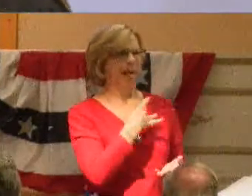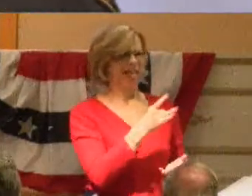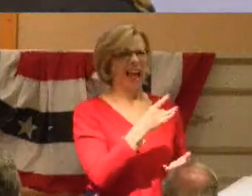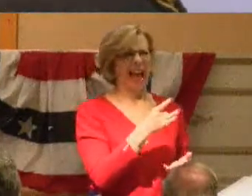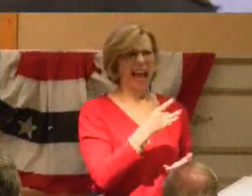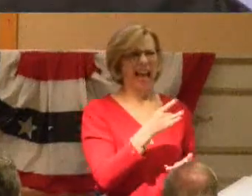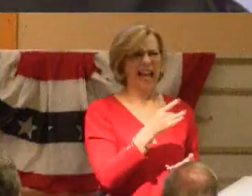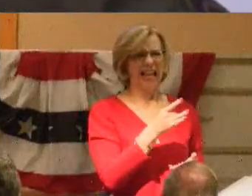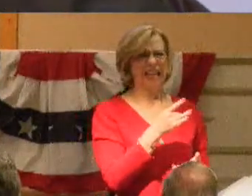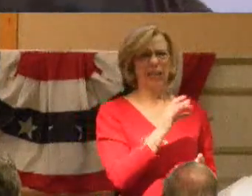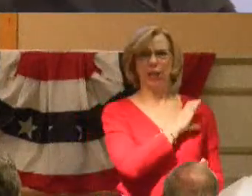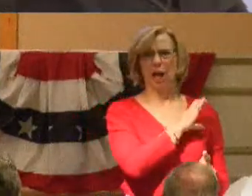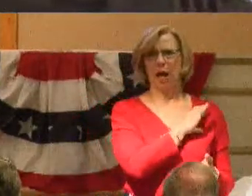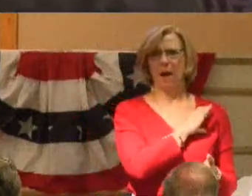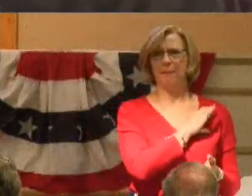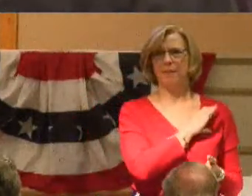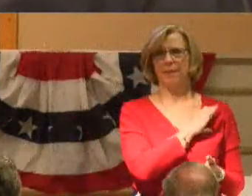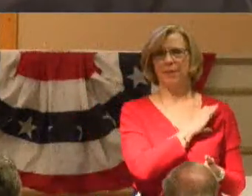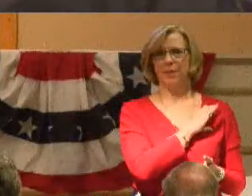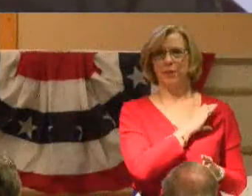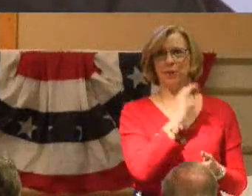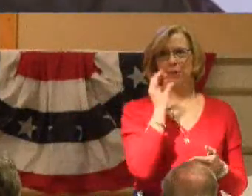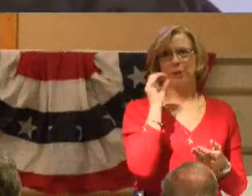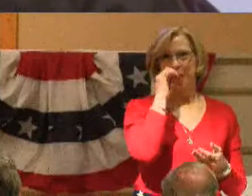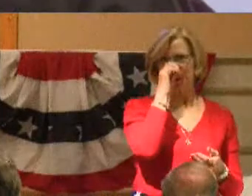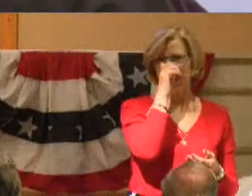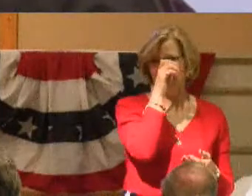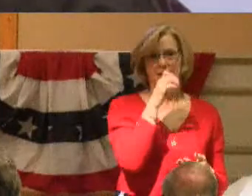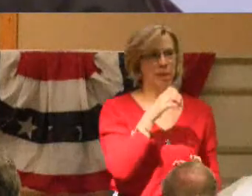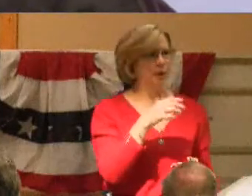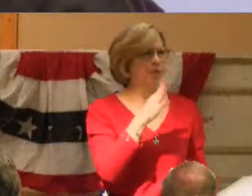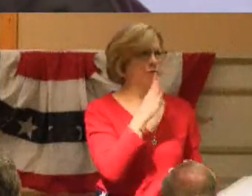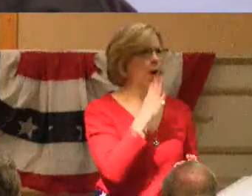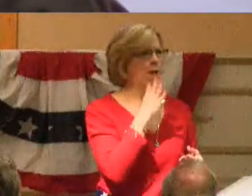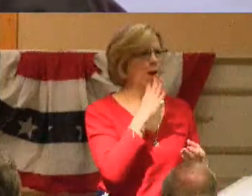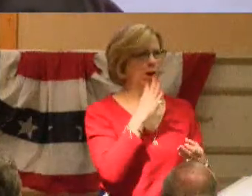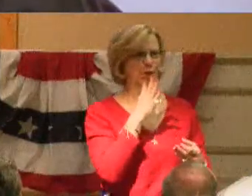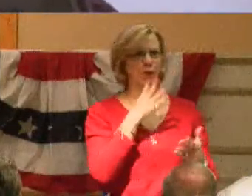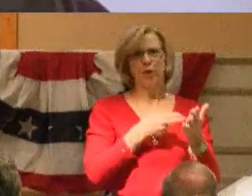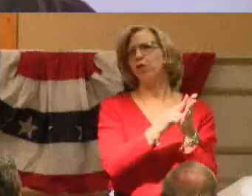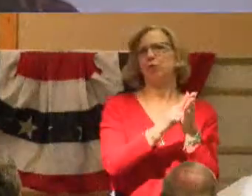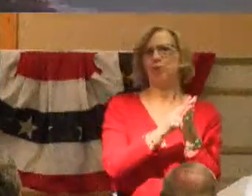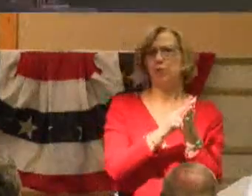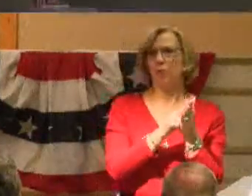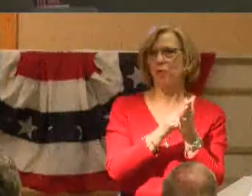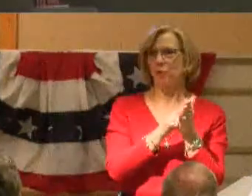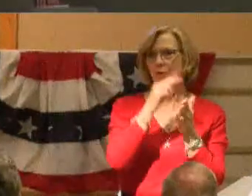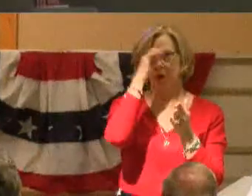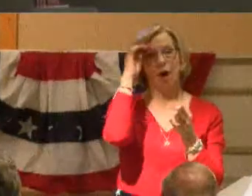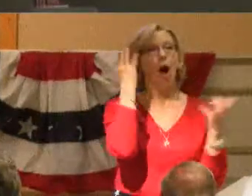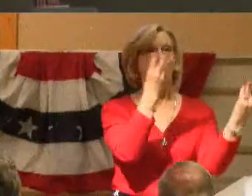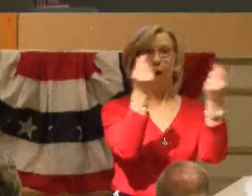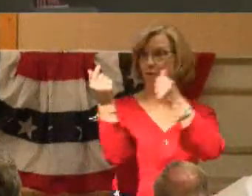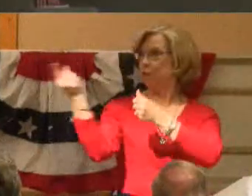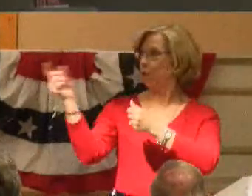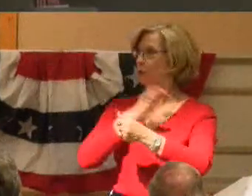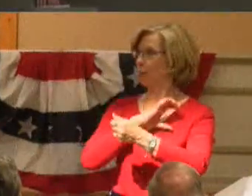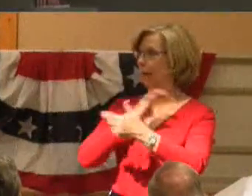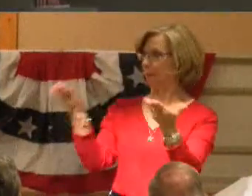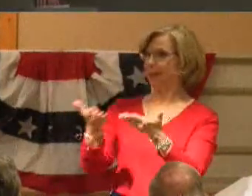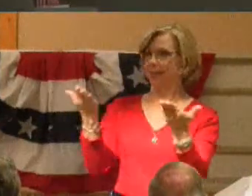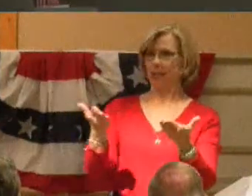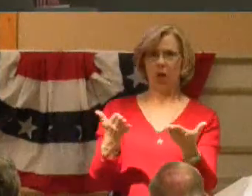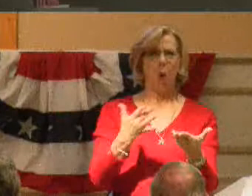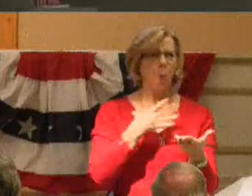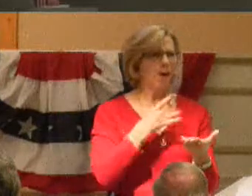many policemen do we have here this morning? Even if you're a retired or current police officer, okay, several across the auditorium. We